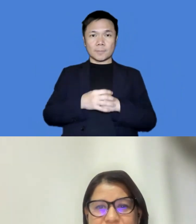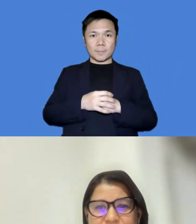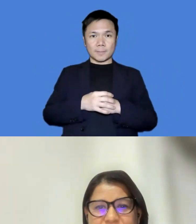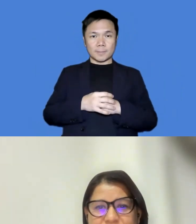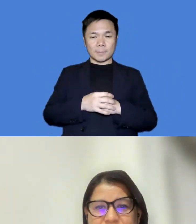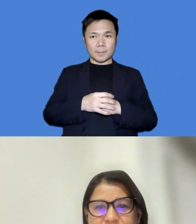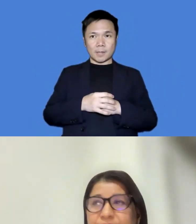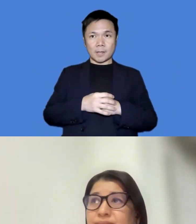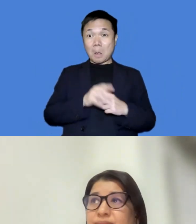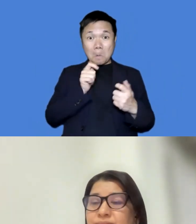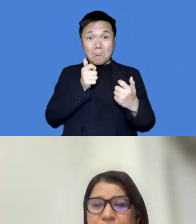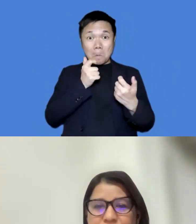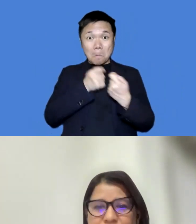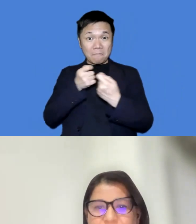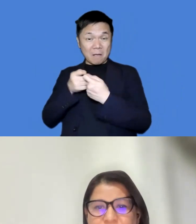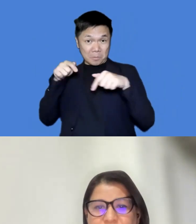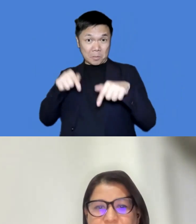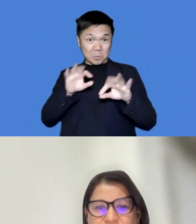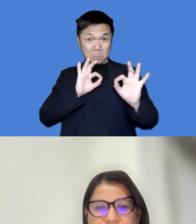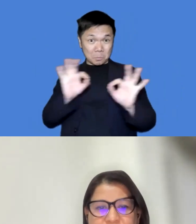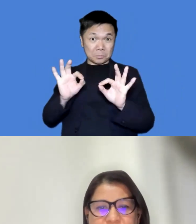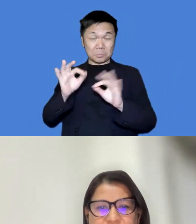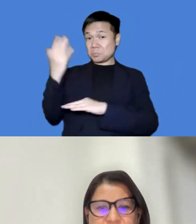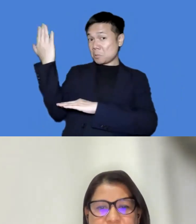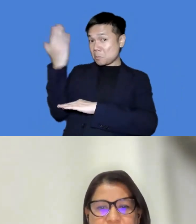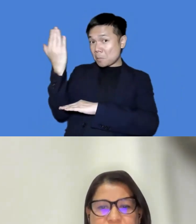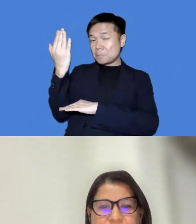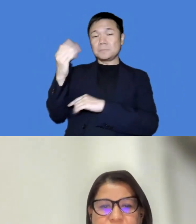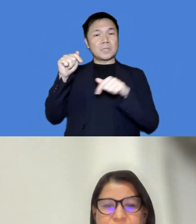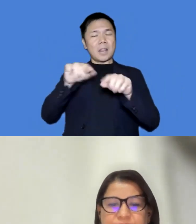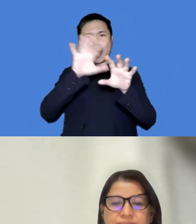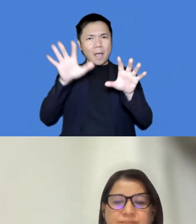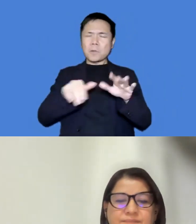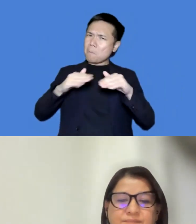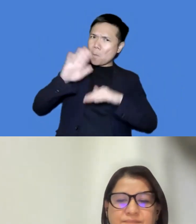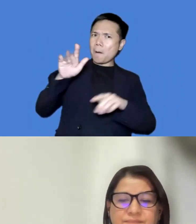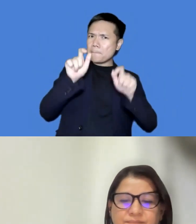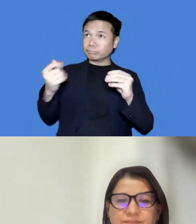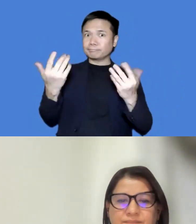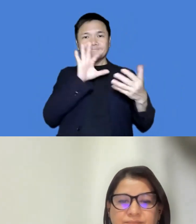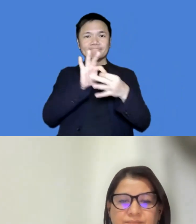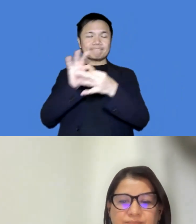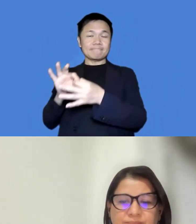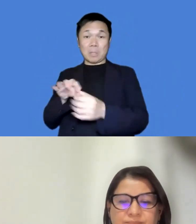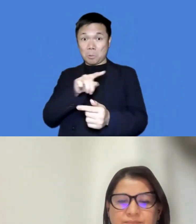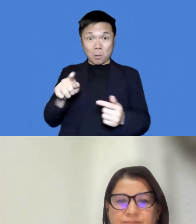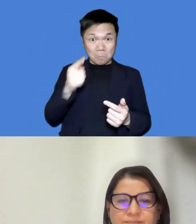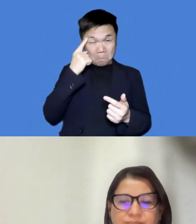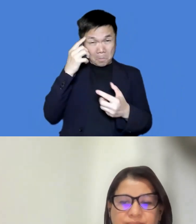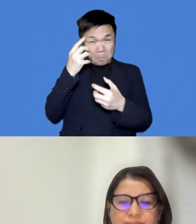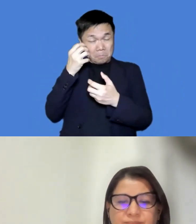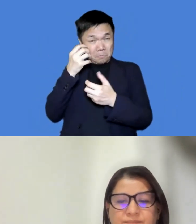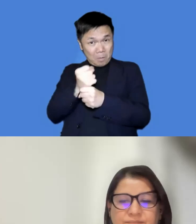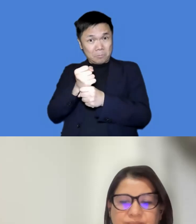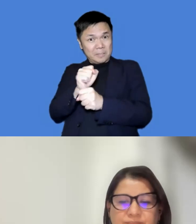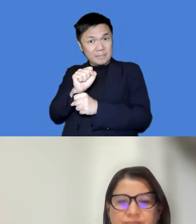the effectiveness of this webinar and see how we can increase engagement. The question was, how confident do you